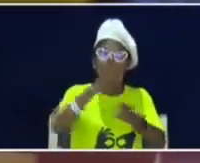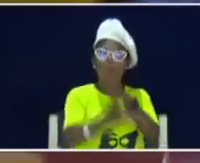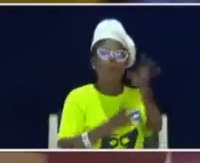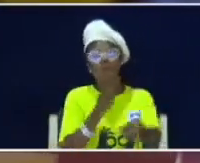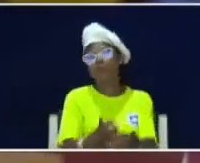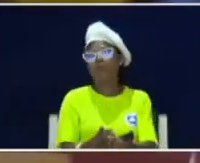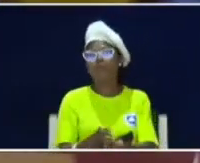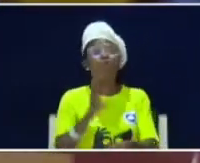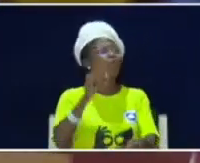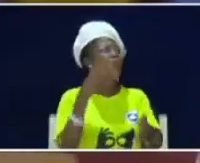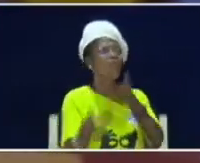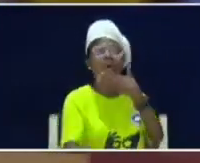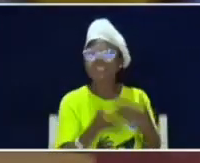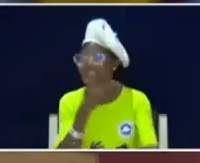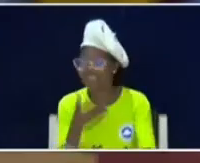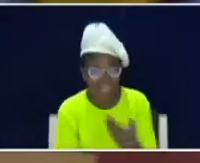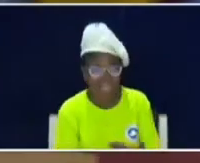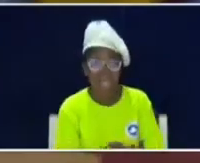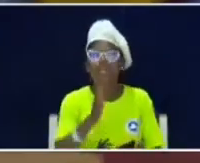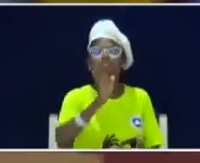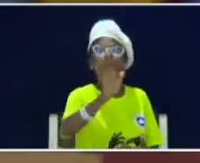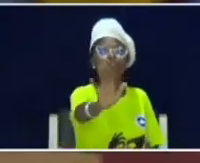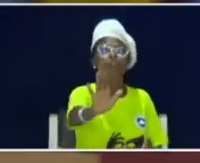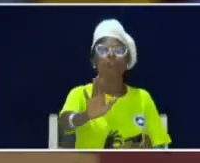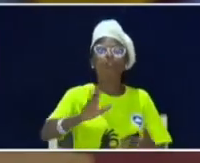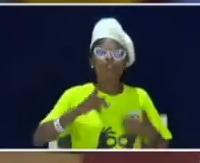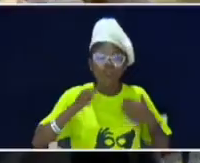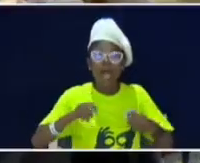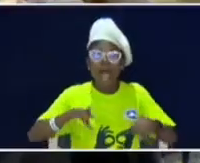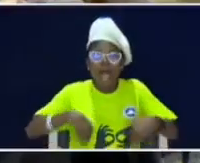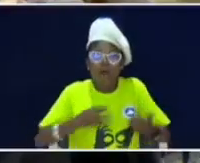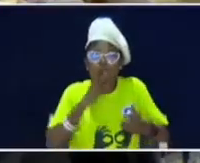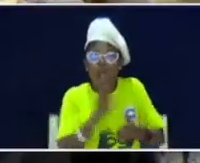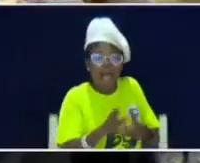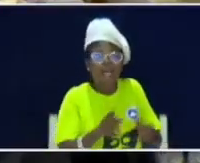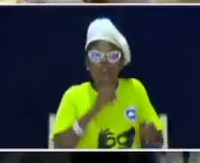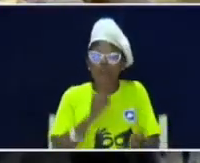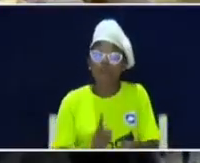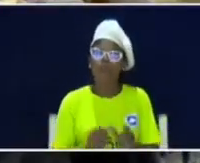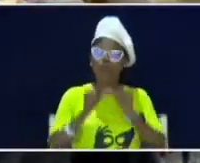stature. You begin to do great things in the name of Jesus.